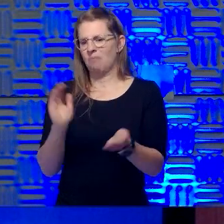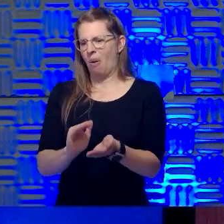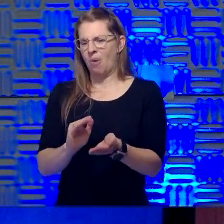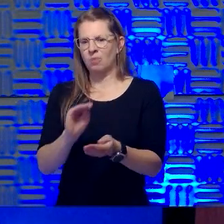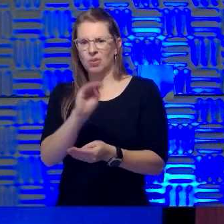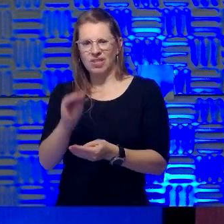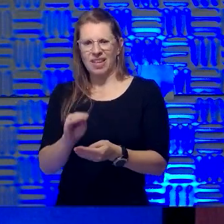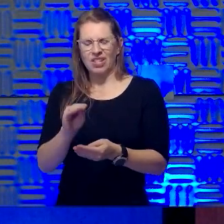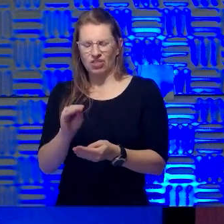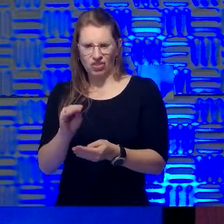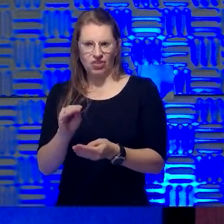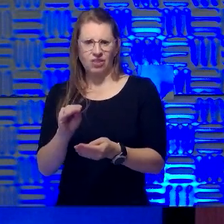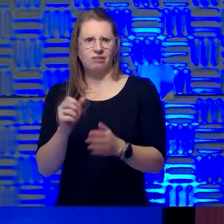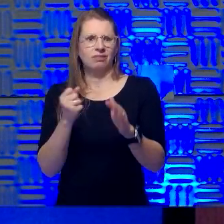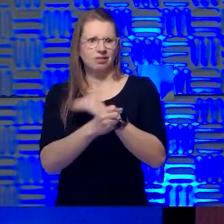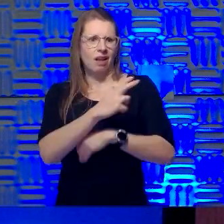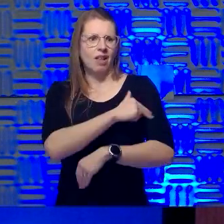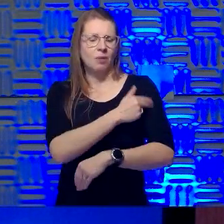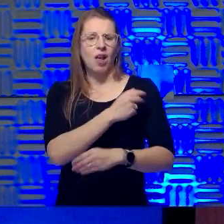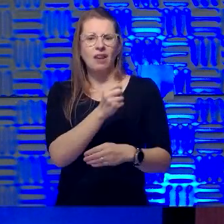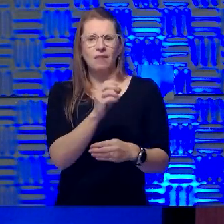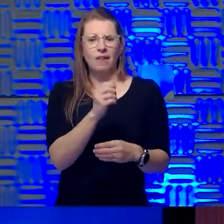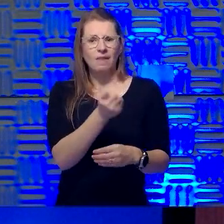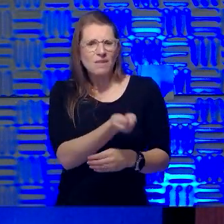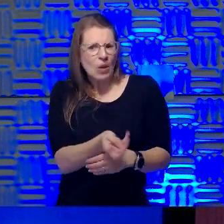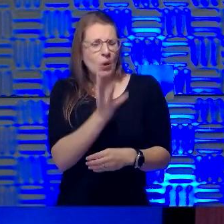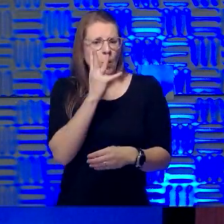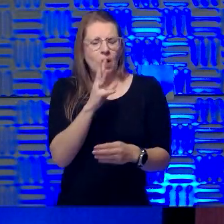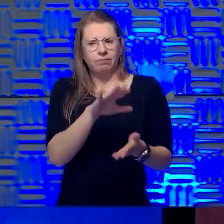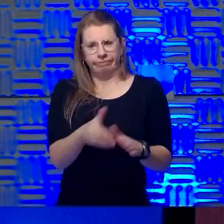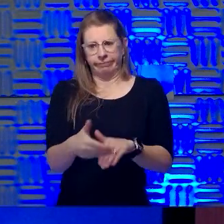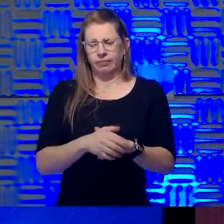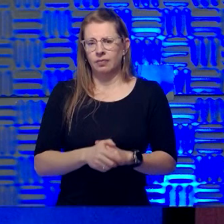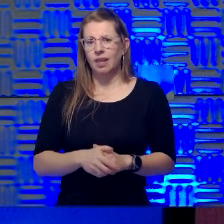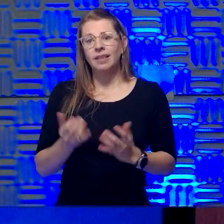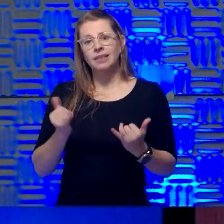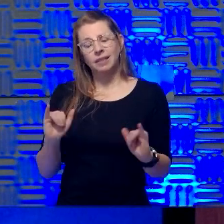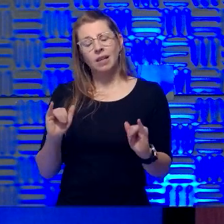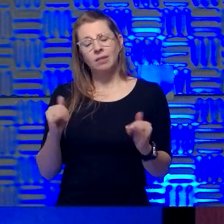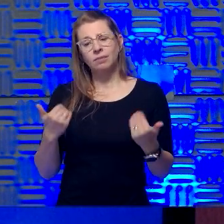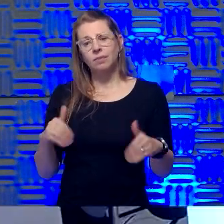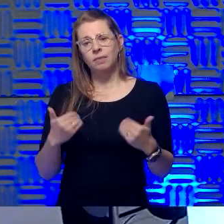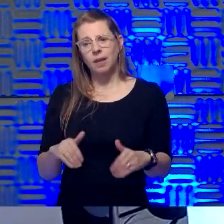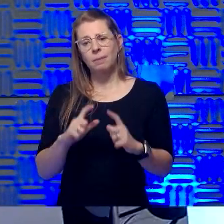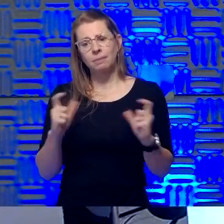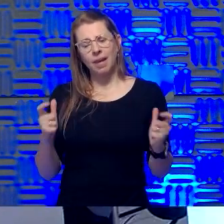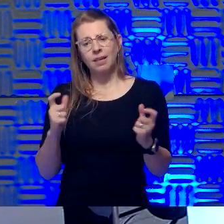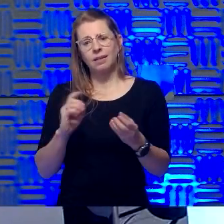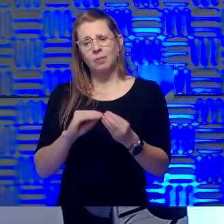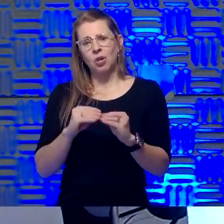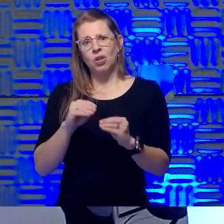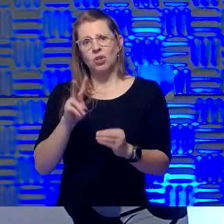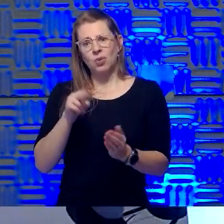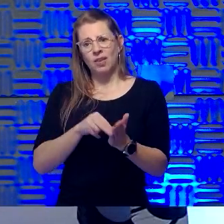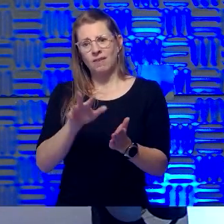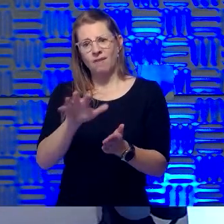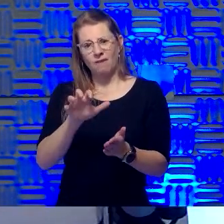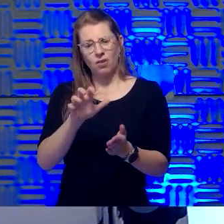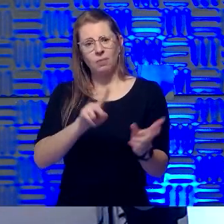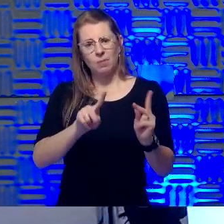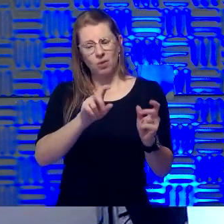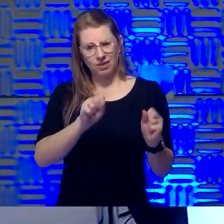percentage of those people will pass away. So that's still a big number, though. That's still 2,500 people in Kansas City could die from